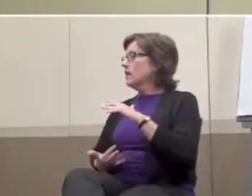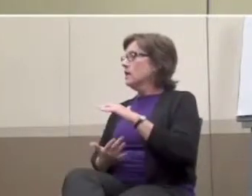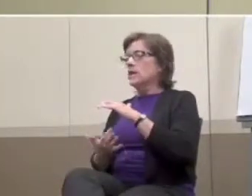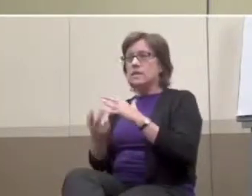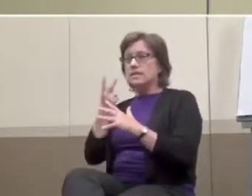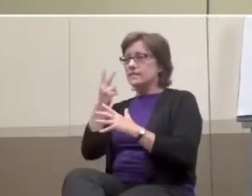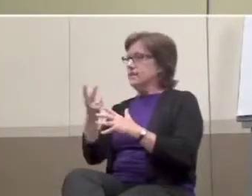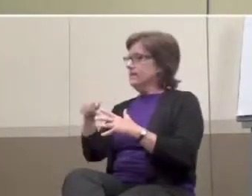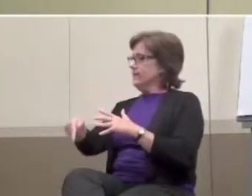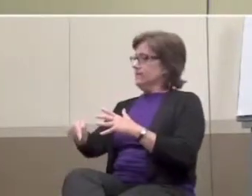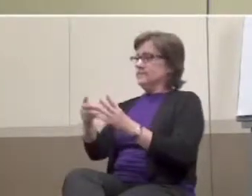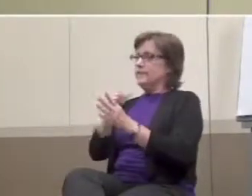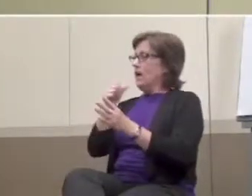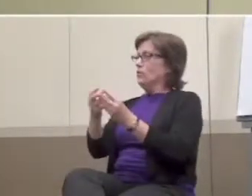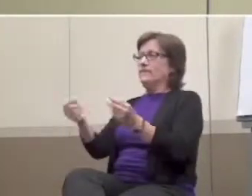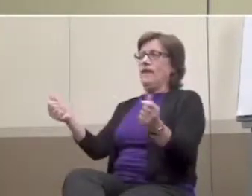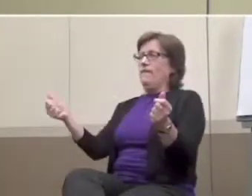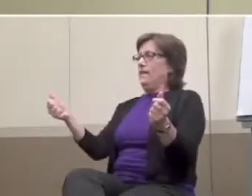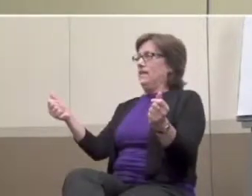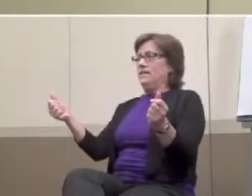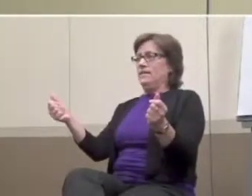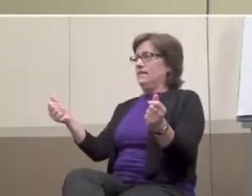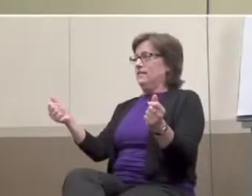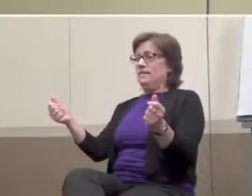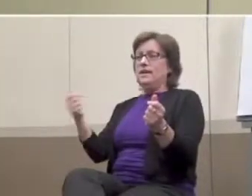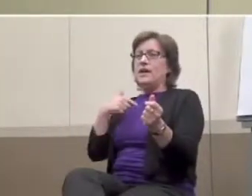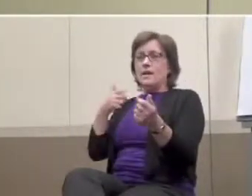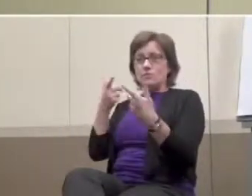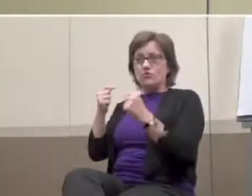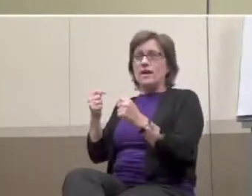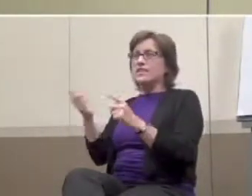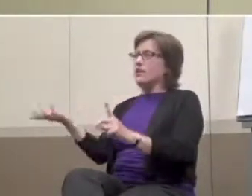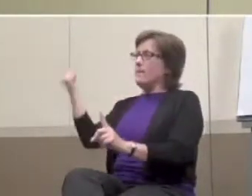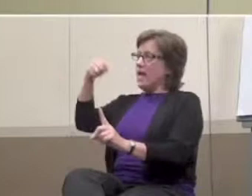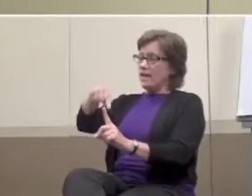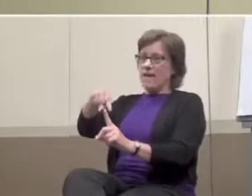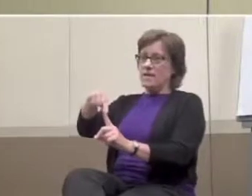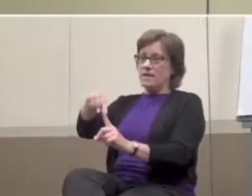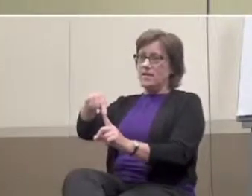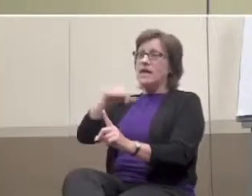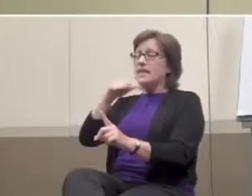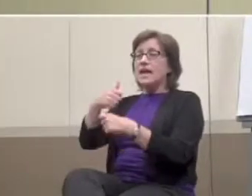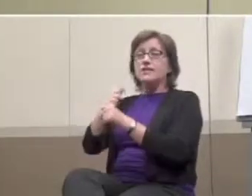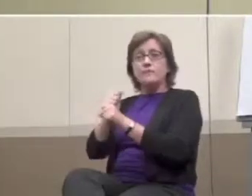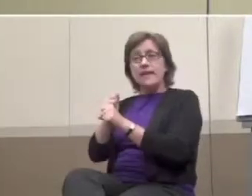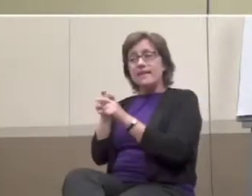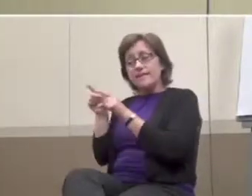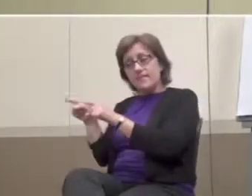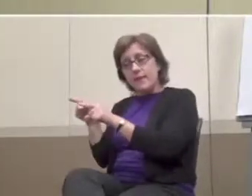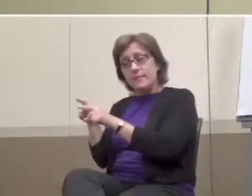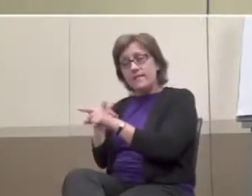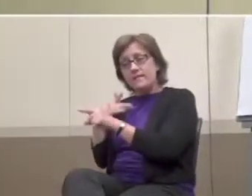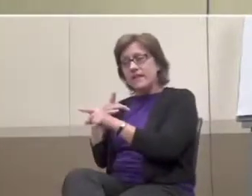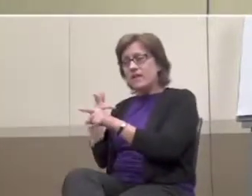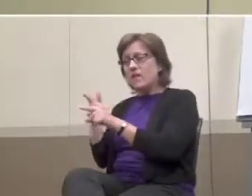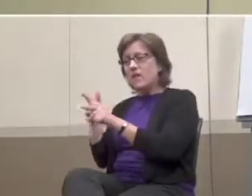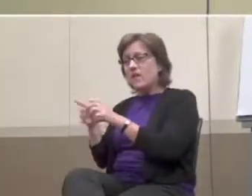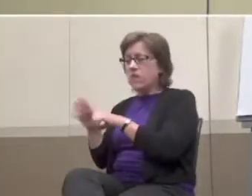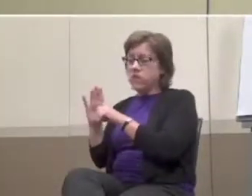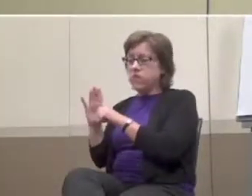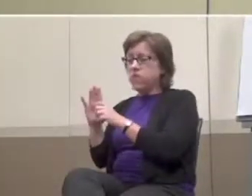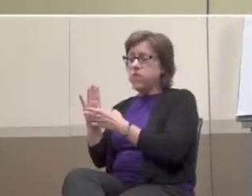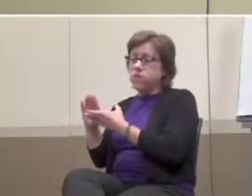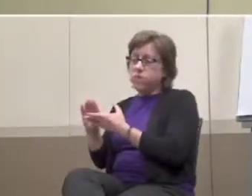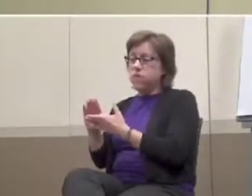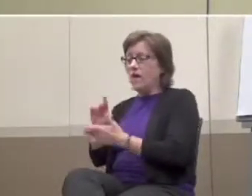voice mode is because I see that we're not resolving this conflict and I'm trying to get us back on track. It's not to make you feel inadequate or